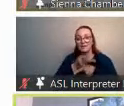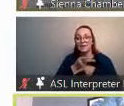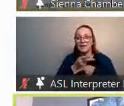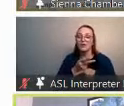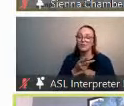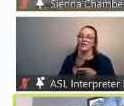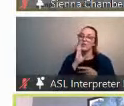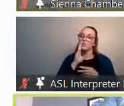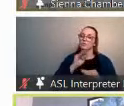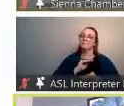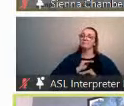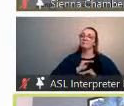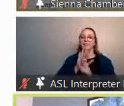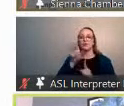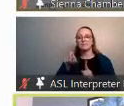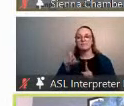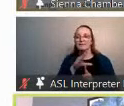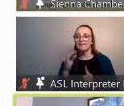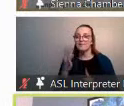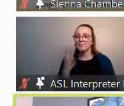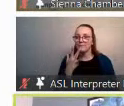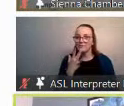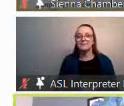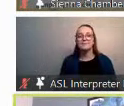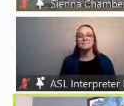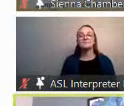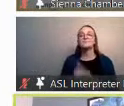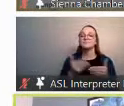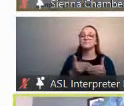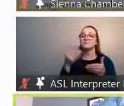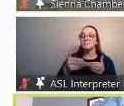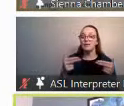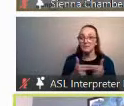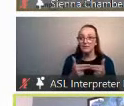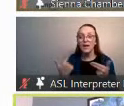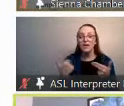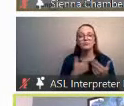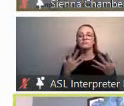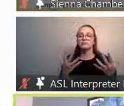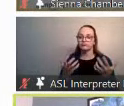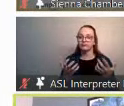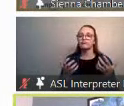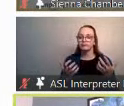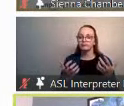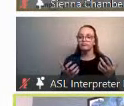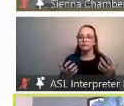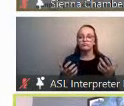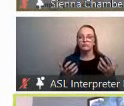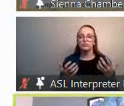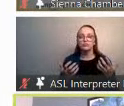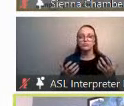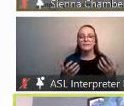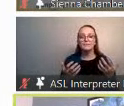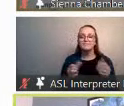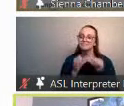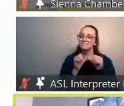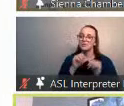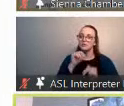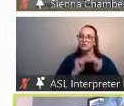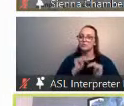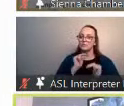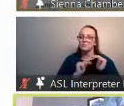preferences. On the next slide, we just wanted to build a foundation of